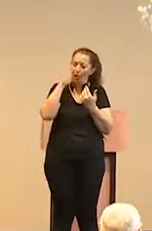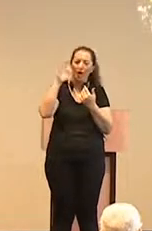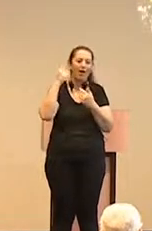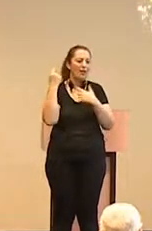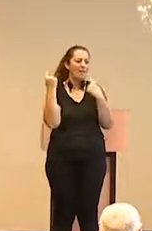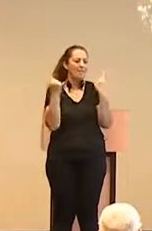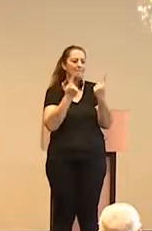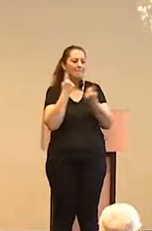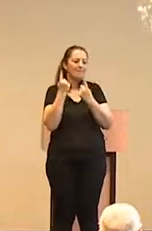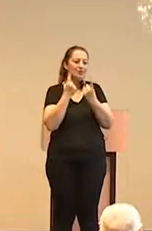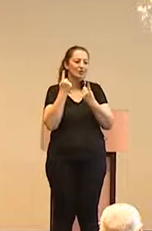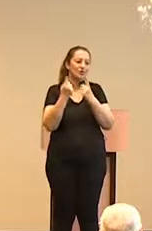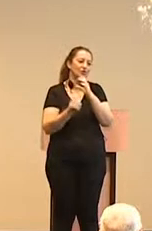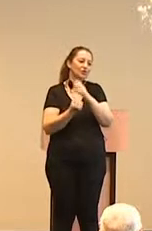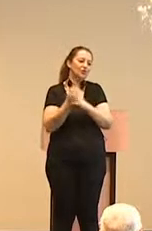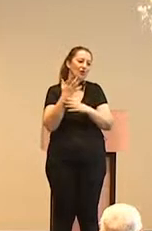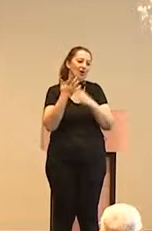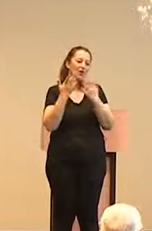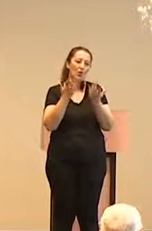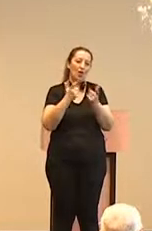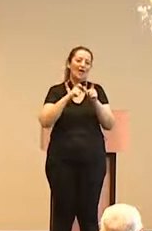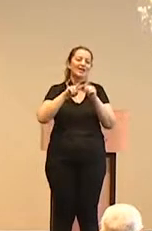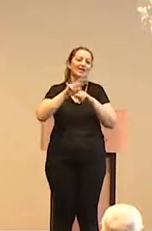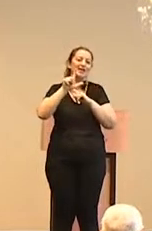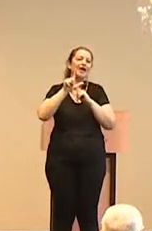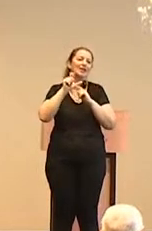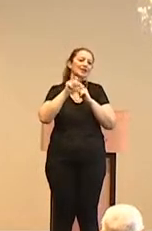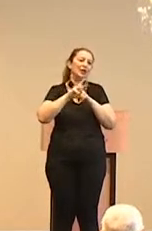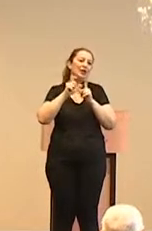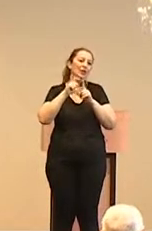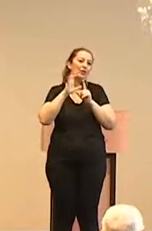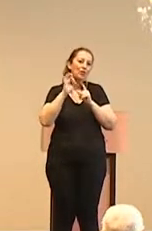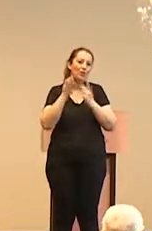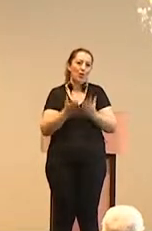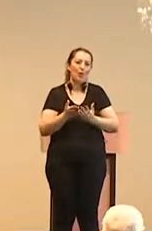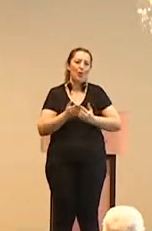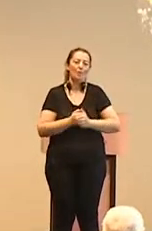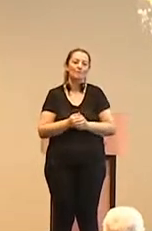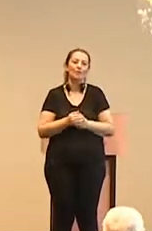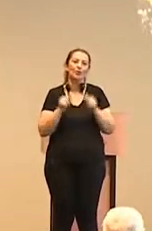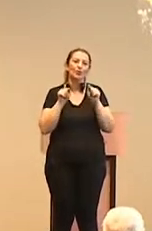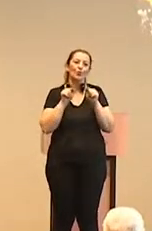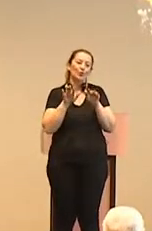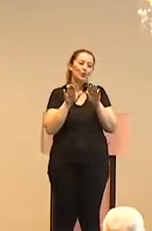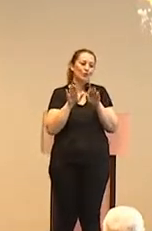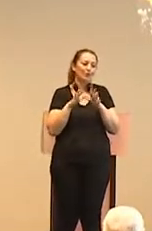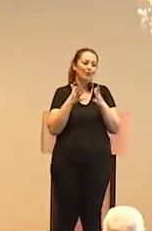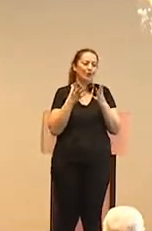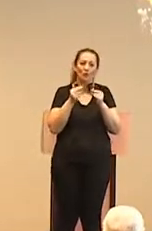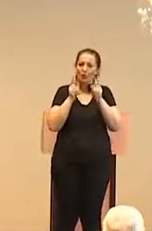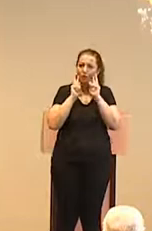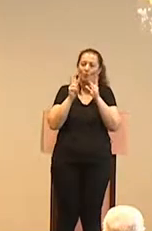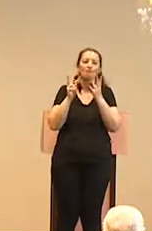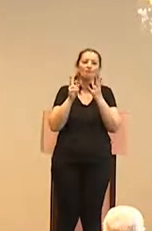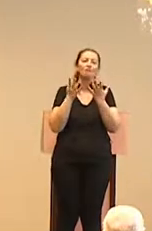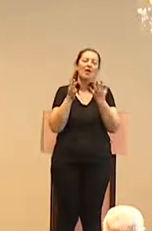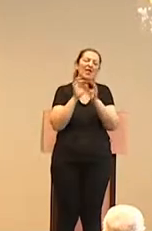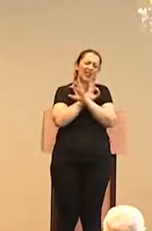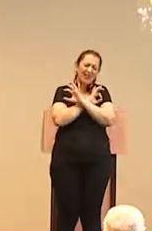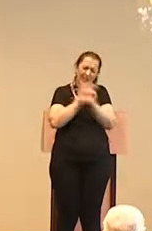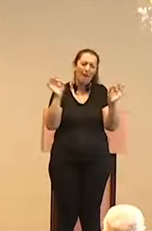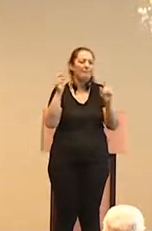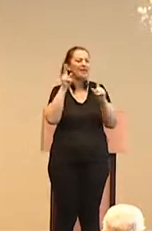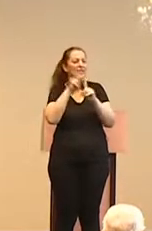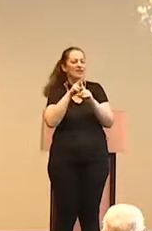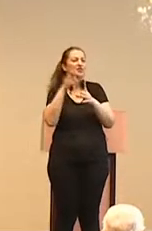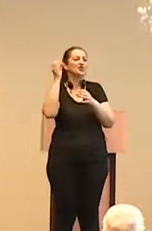by morning there is the creation of a spontaneous community by salcido it's very impressive